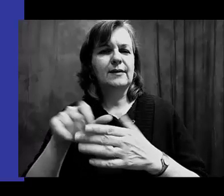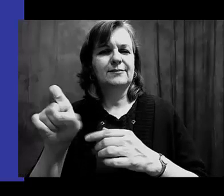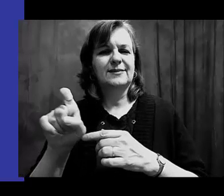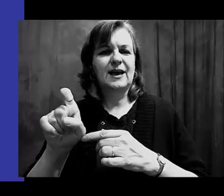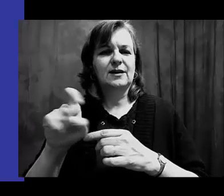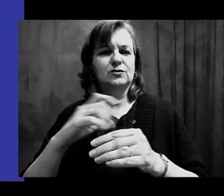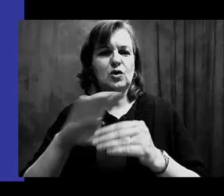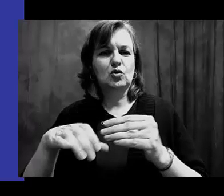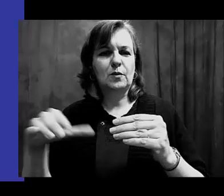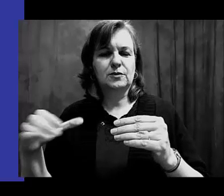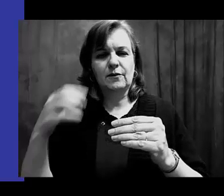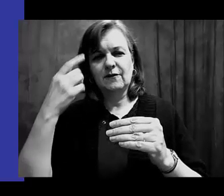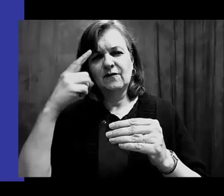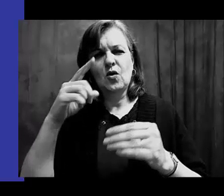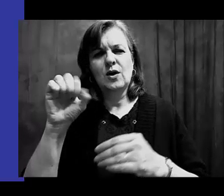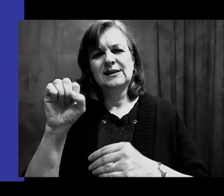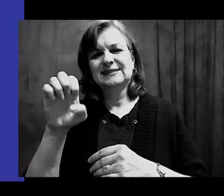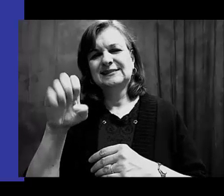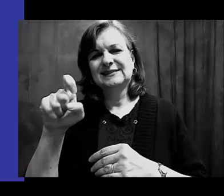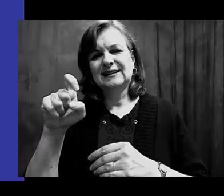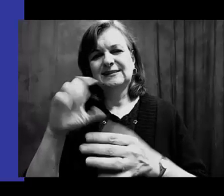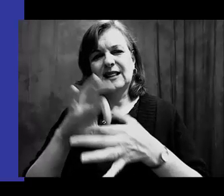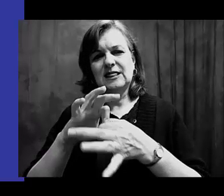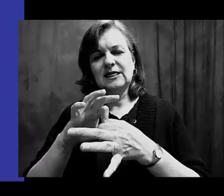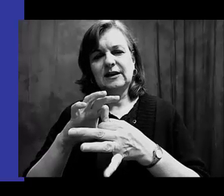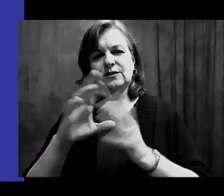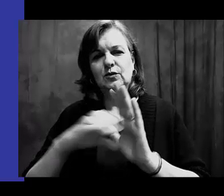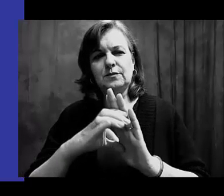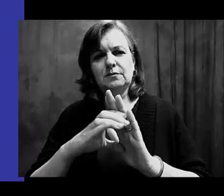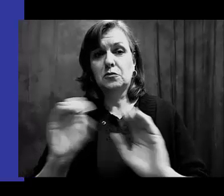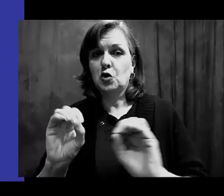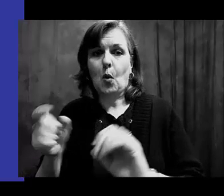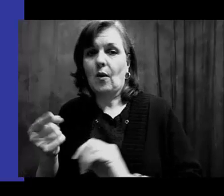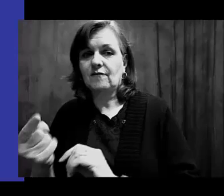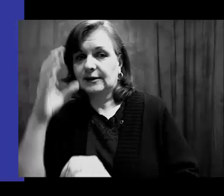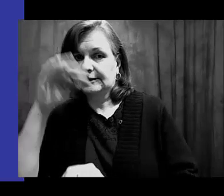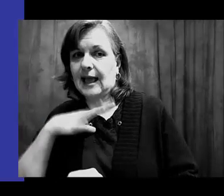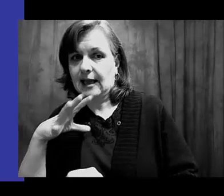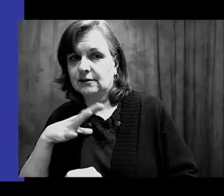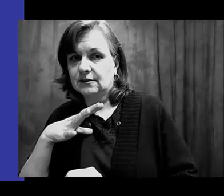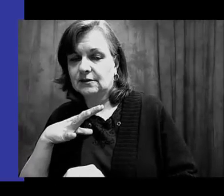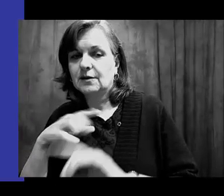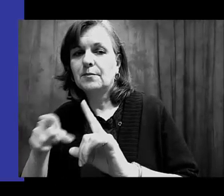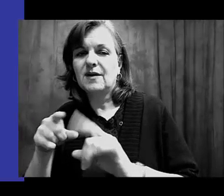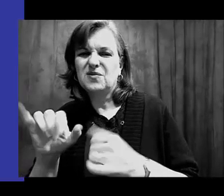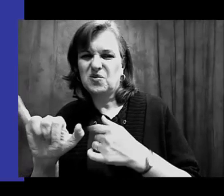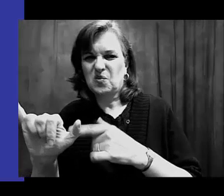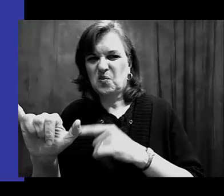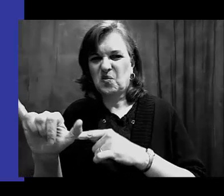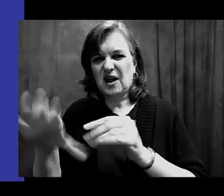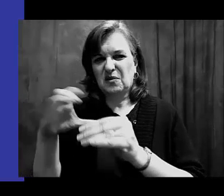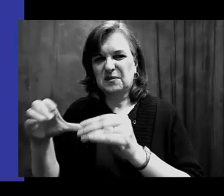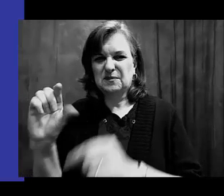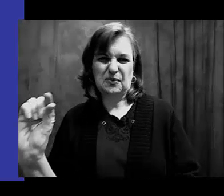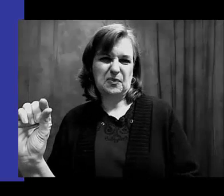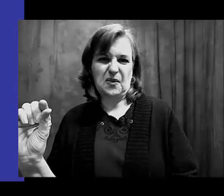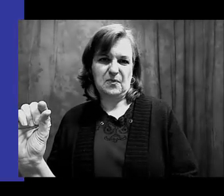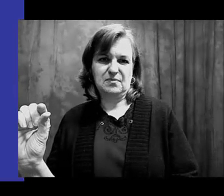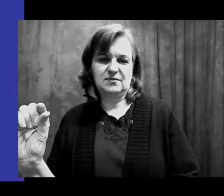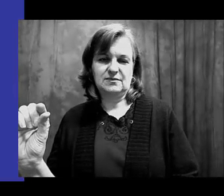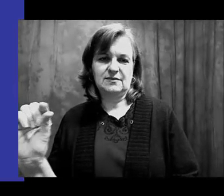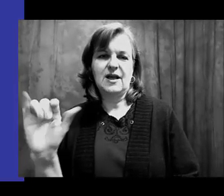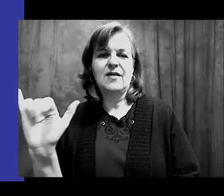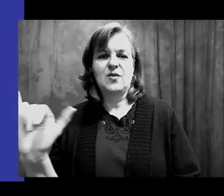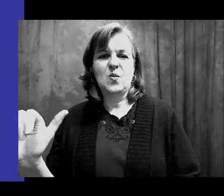genes. Why? No offense, guys, but the Y chromosome is very, very small. Really, the Y chromosome